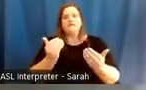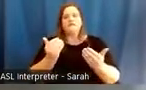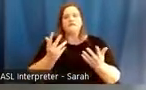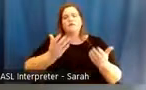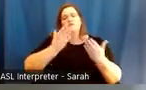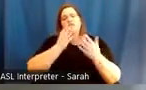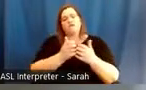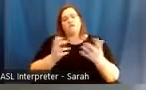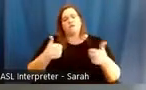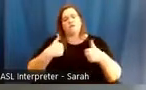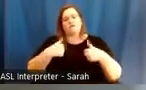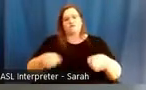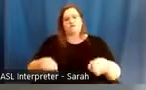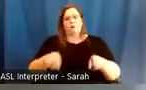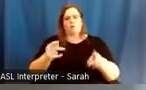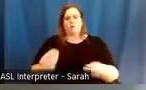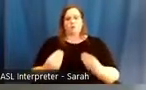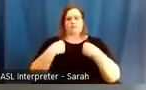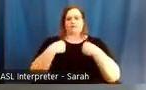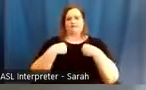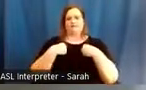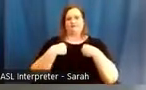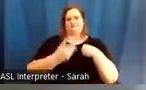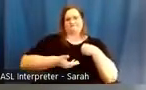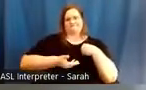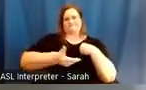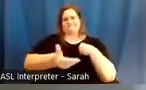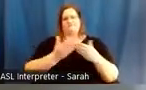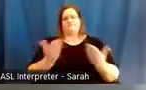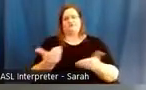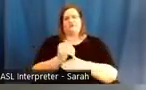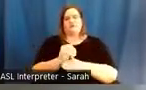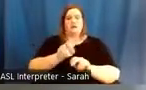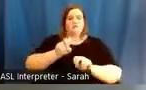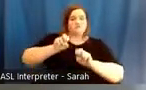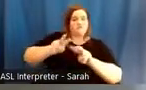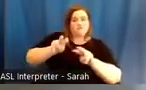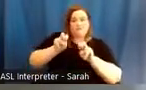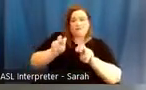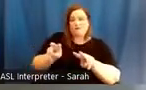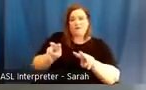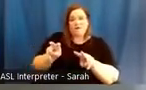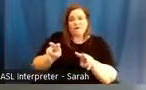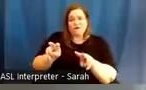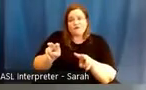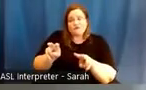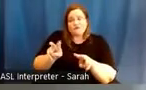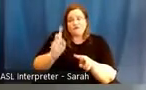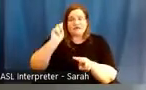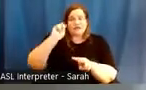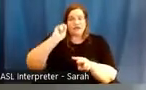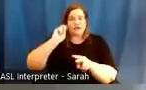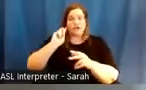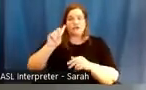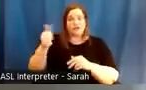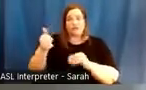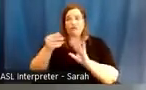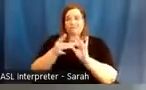for the opportunity to be here tonight. And I'm looking forward to hearing what everyone else has to say.